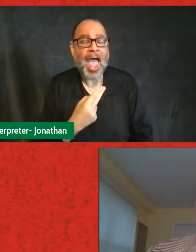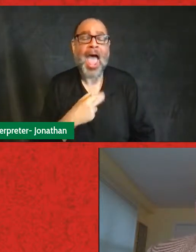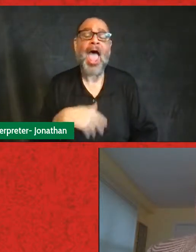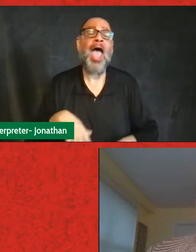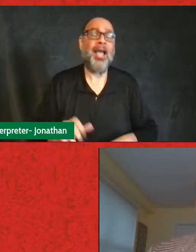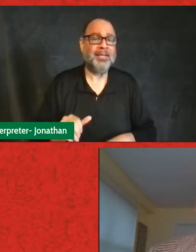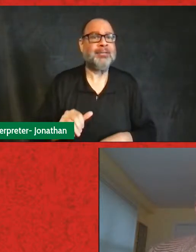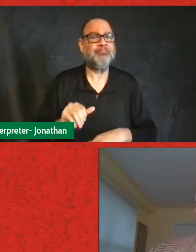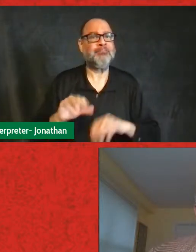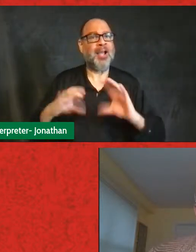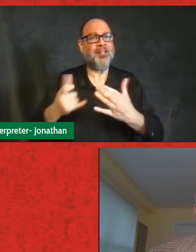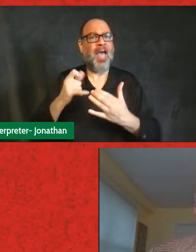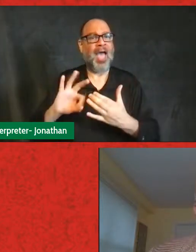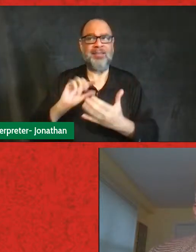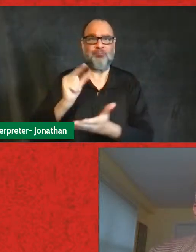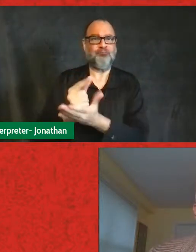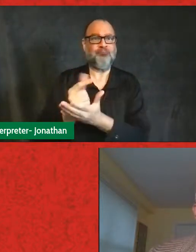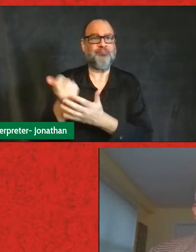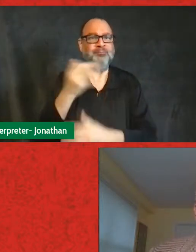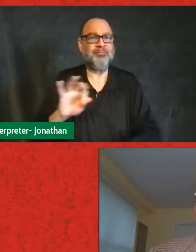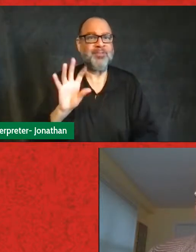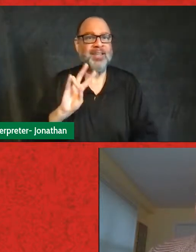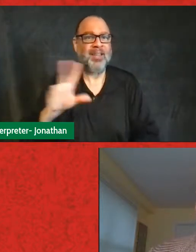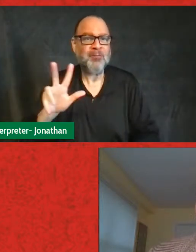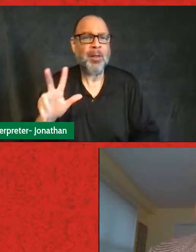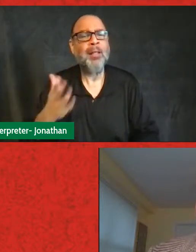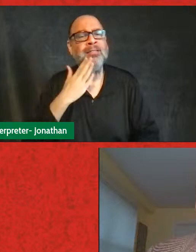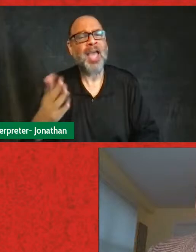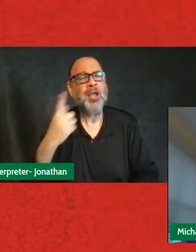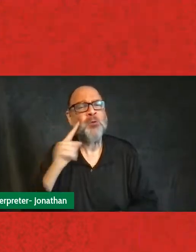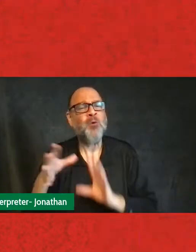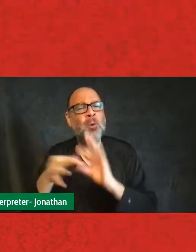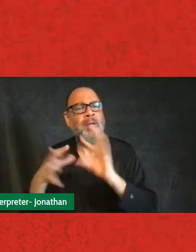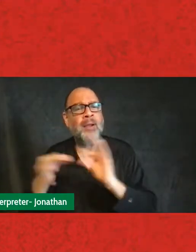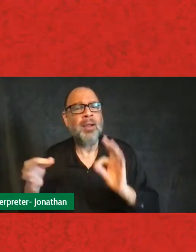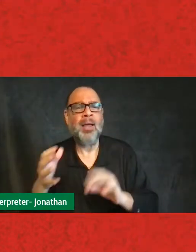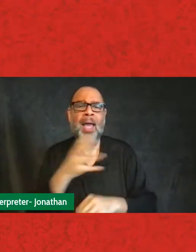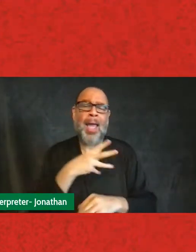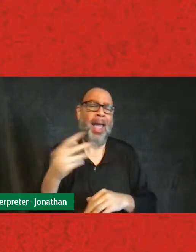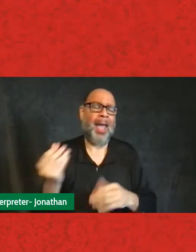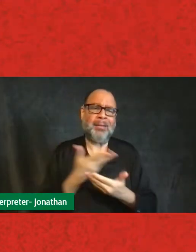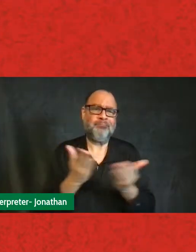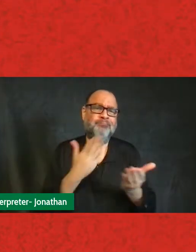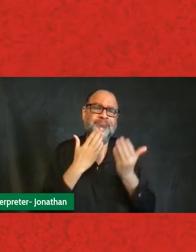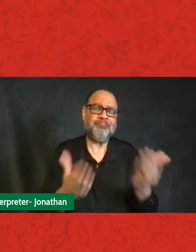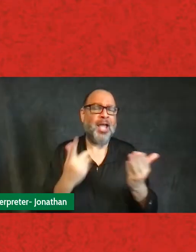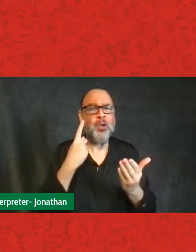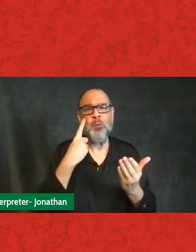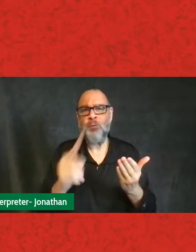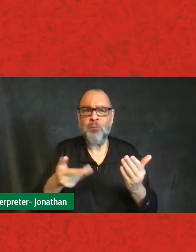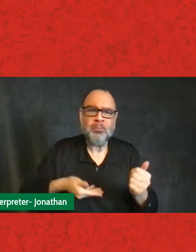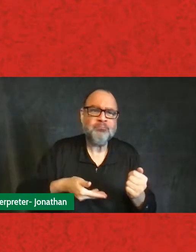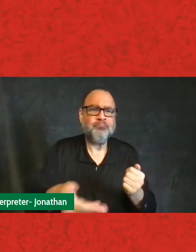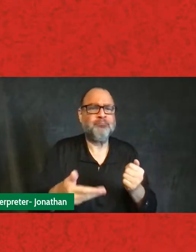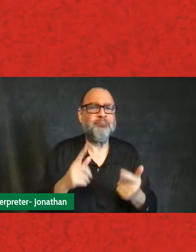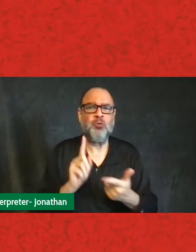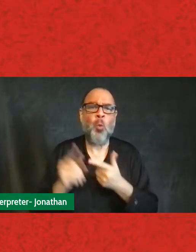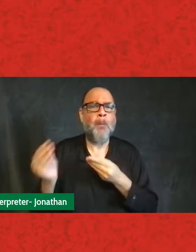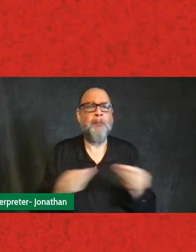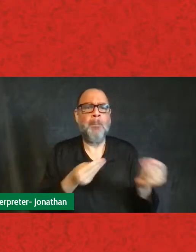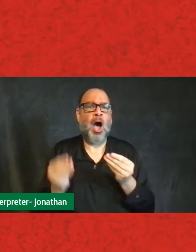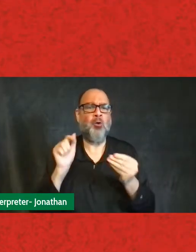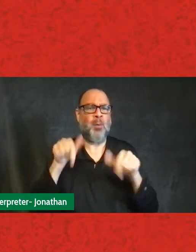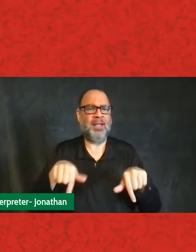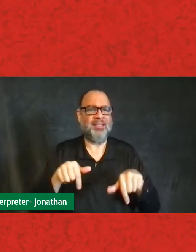Detroit, yay. Thanks for that shout out. And Erich, thank you for inviting me to moderate this panel on the African Grove Theater.